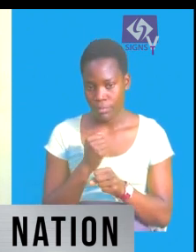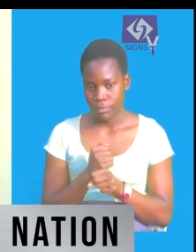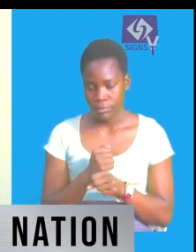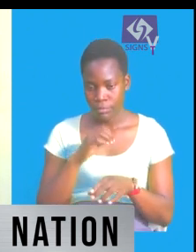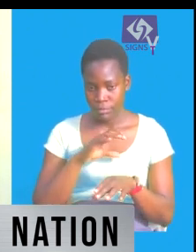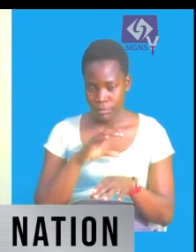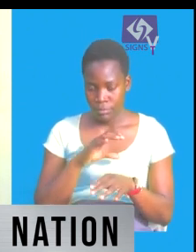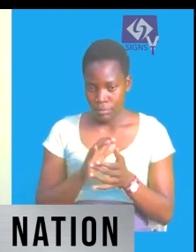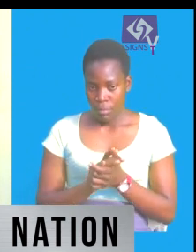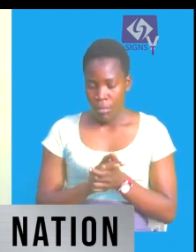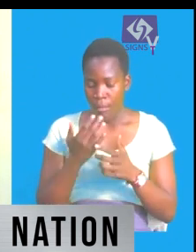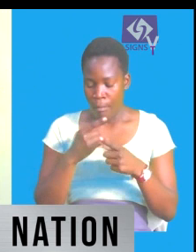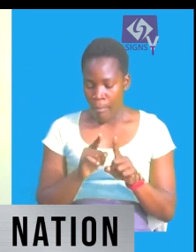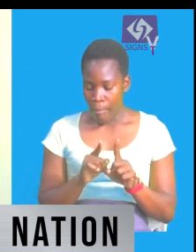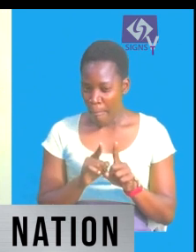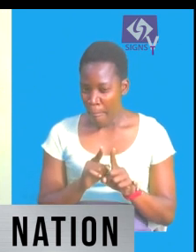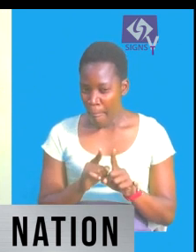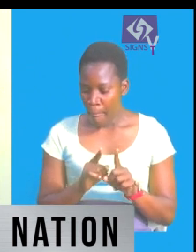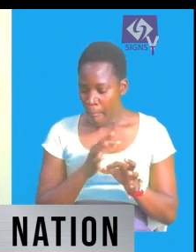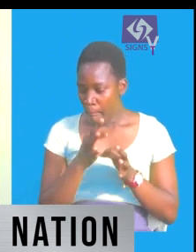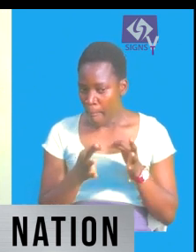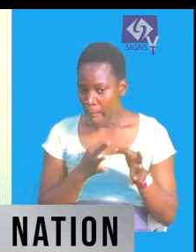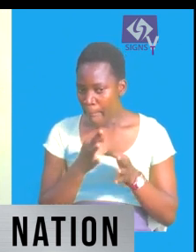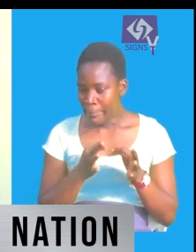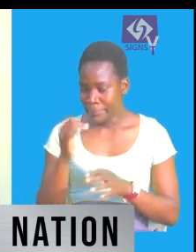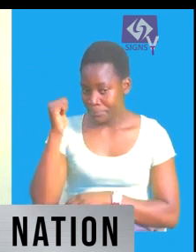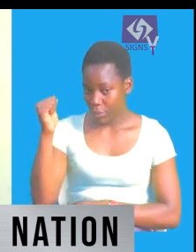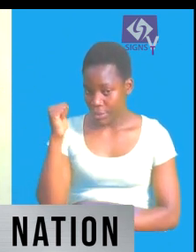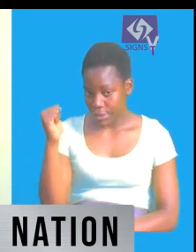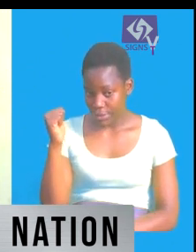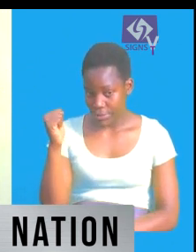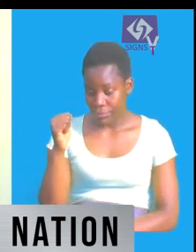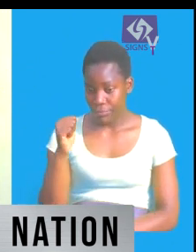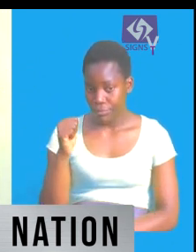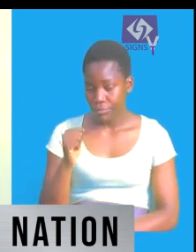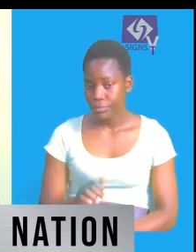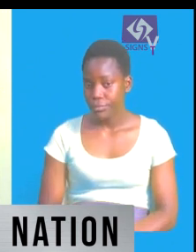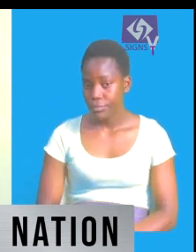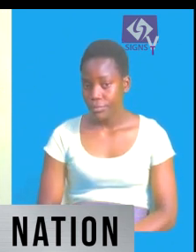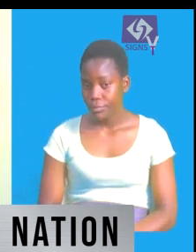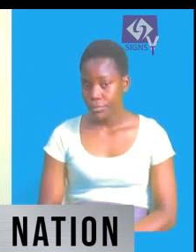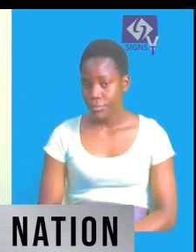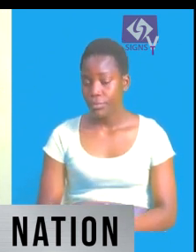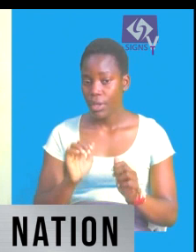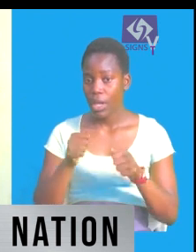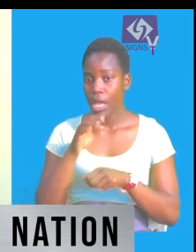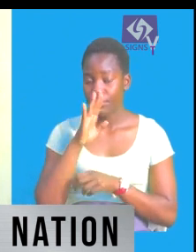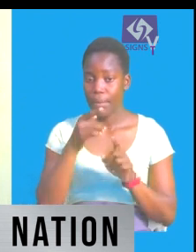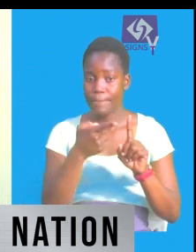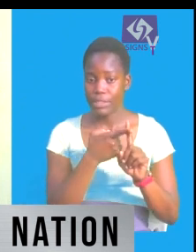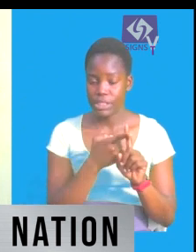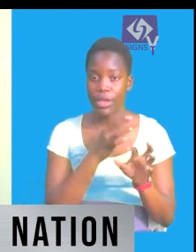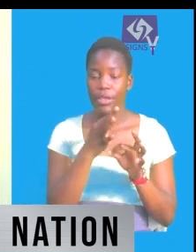away with it. But yes, if the politics can play positively, if it